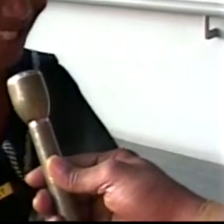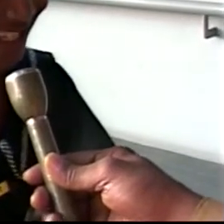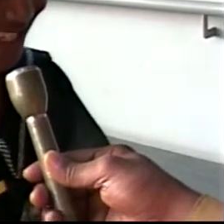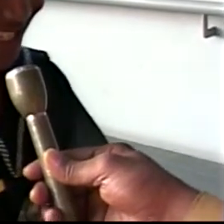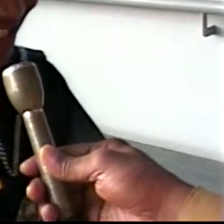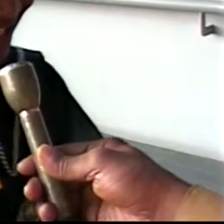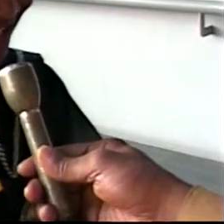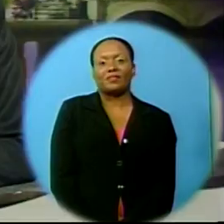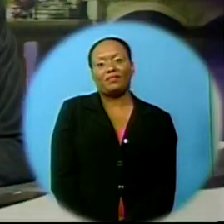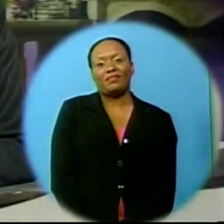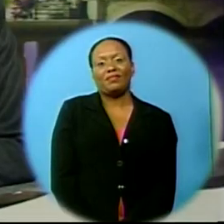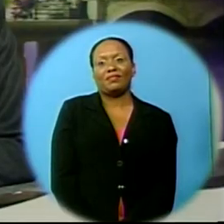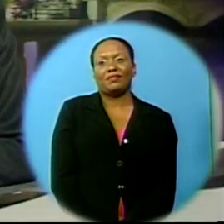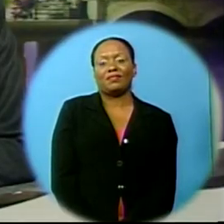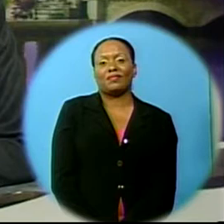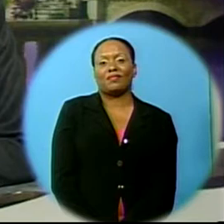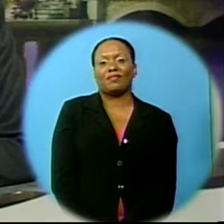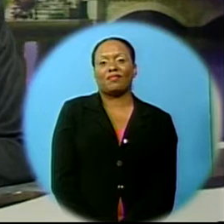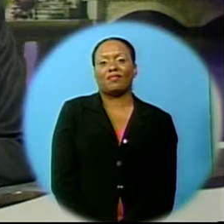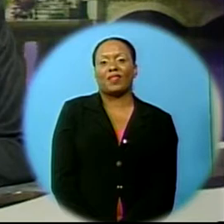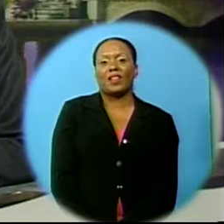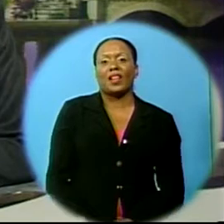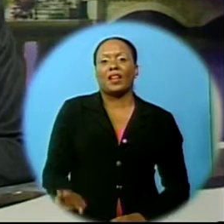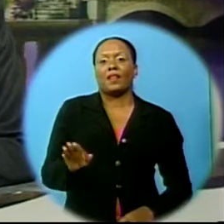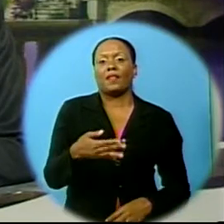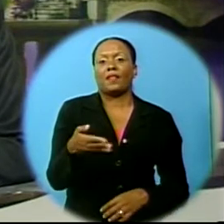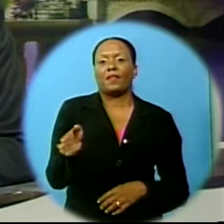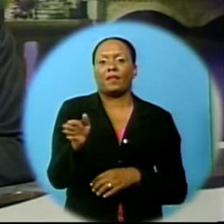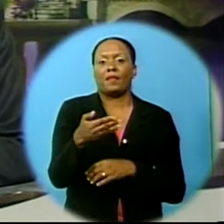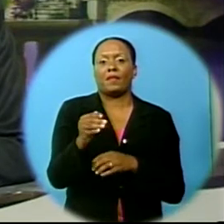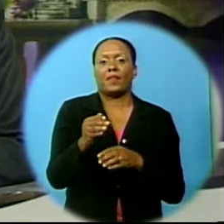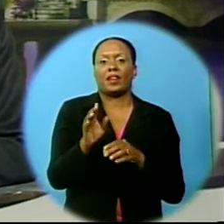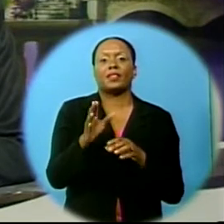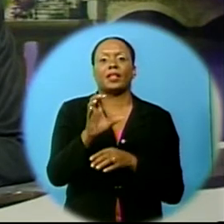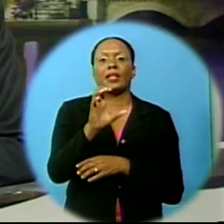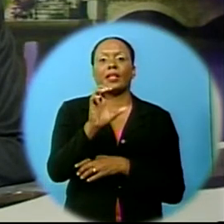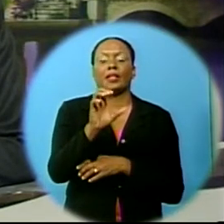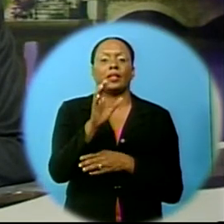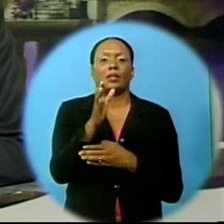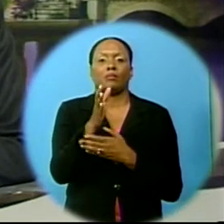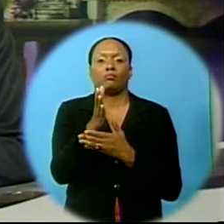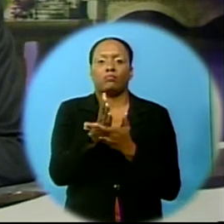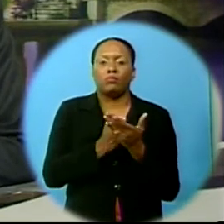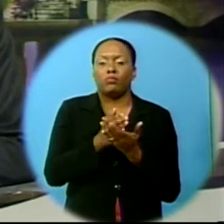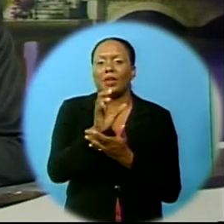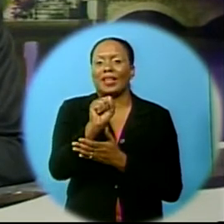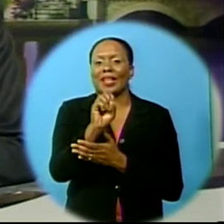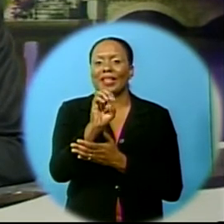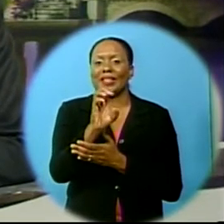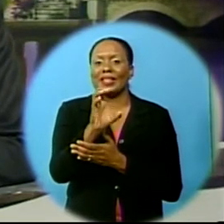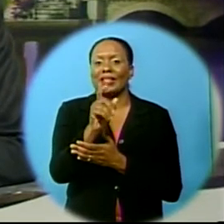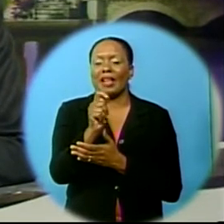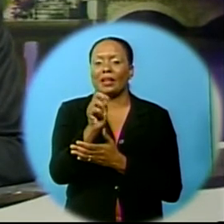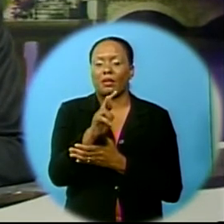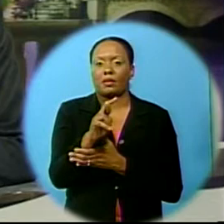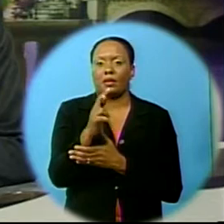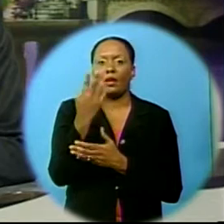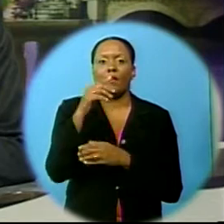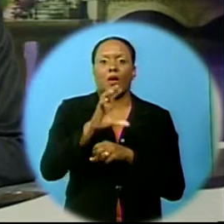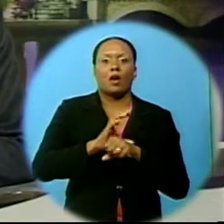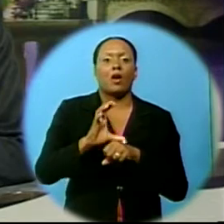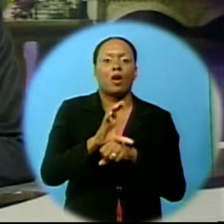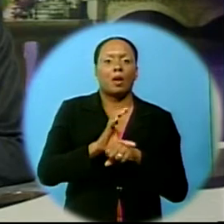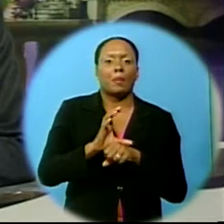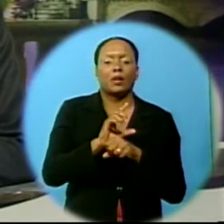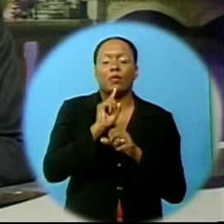too. The fishing sector in the region still holds the key to food security and eliminating poverty, particularly